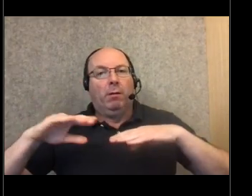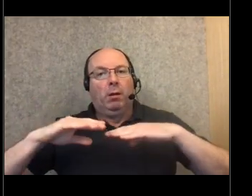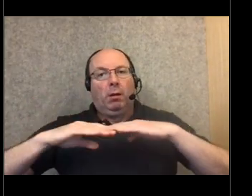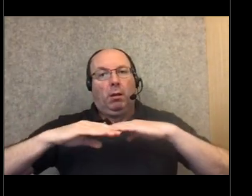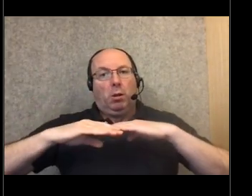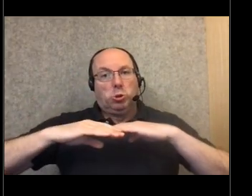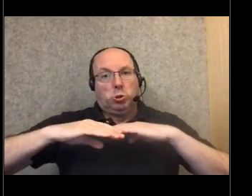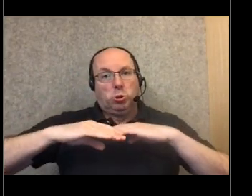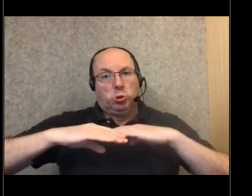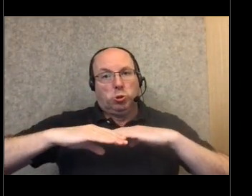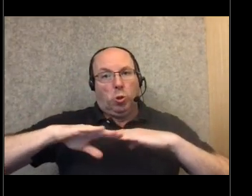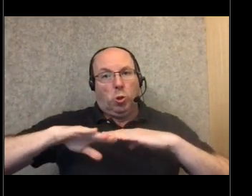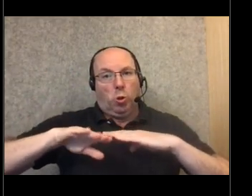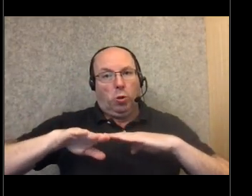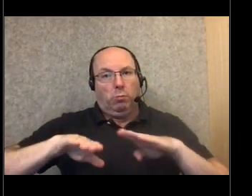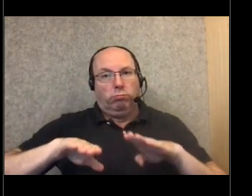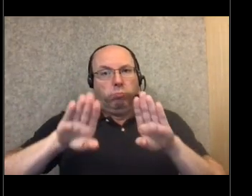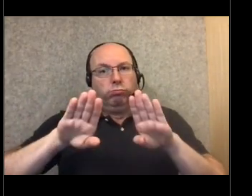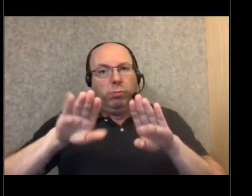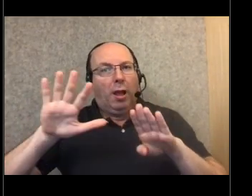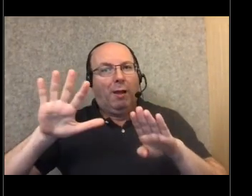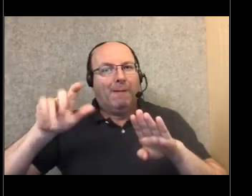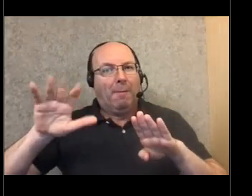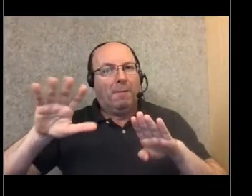or 1 in 20.